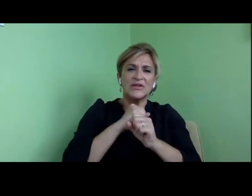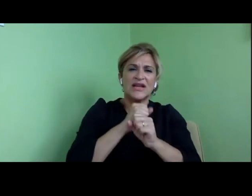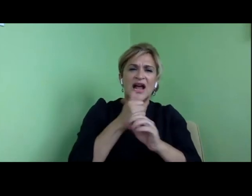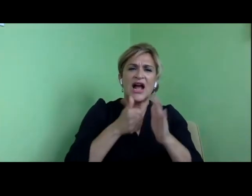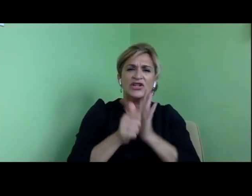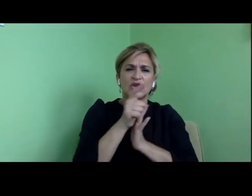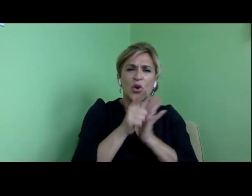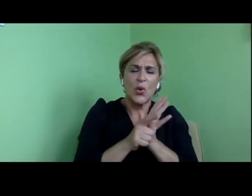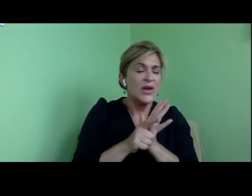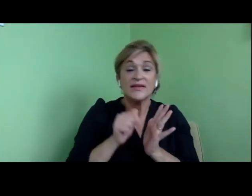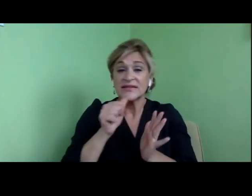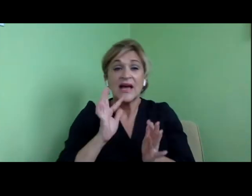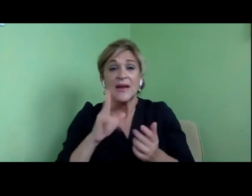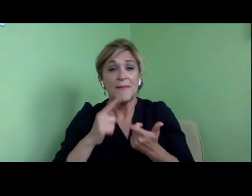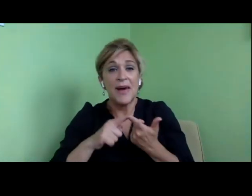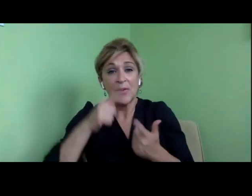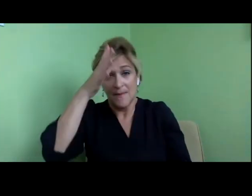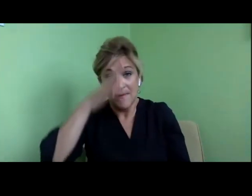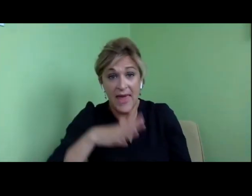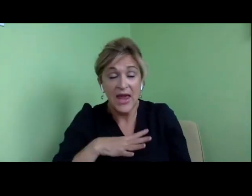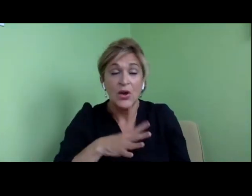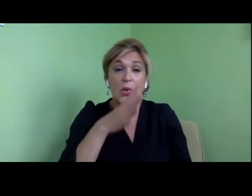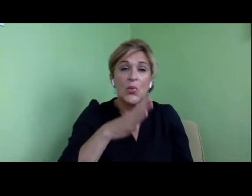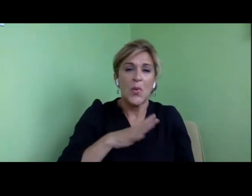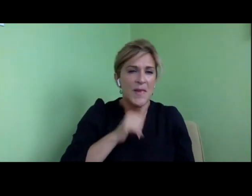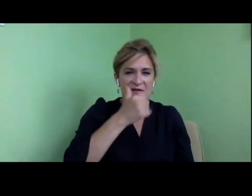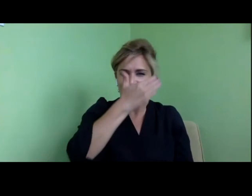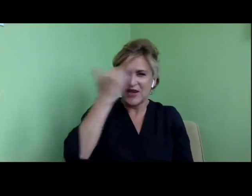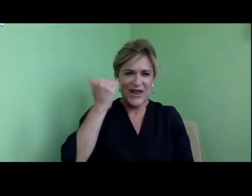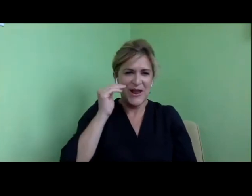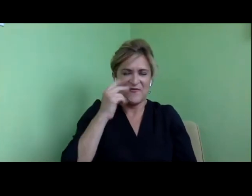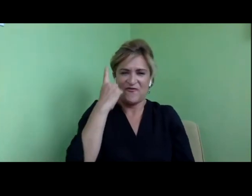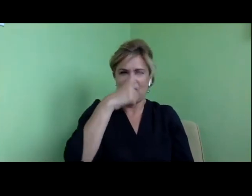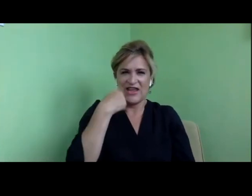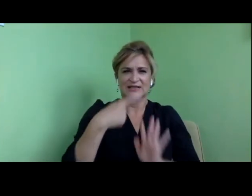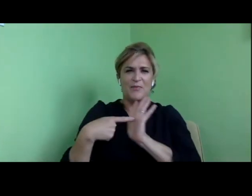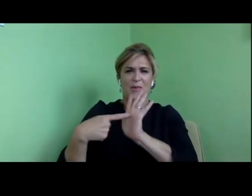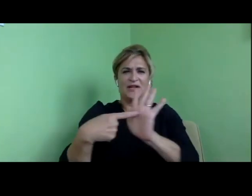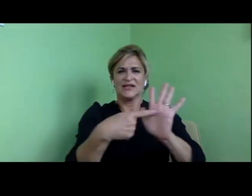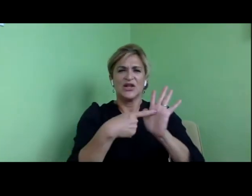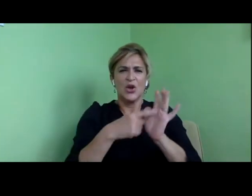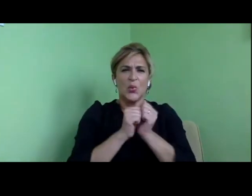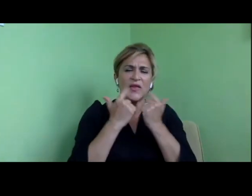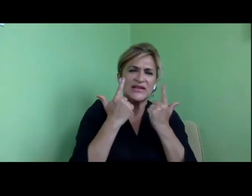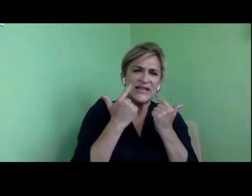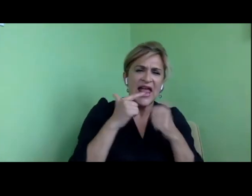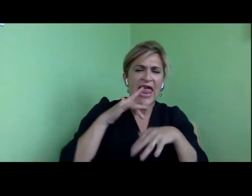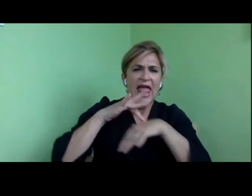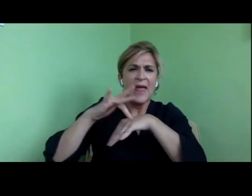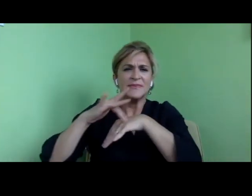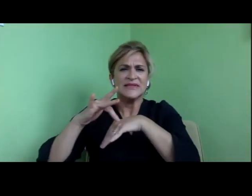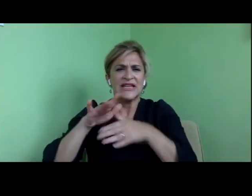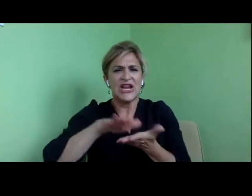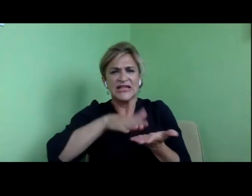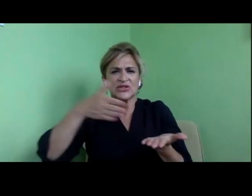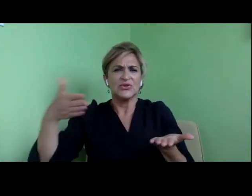It's not about men and women I will never forget, faces publicly streaked with tears, empty caskets carried openly through the